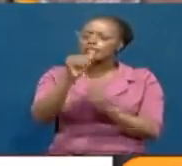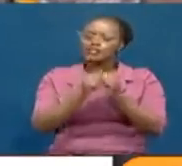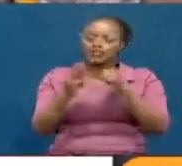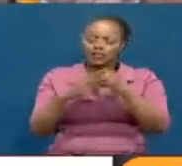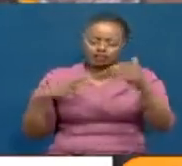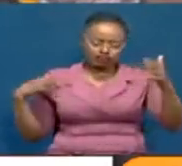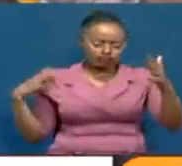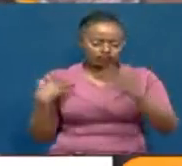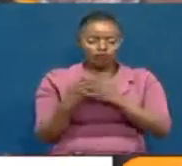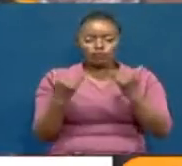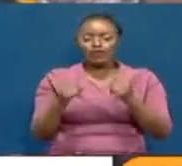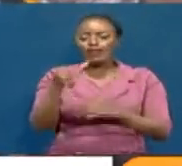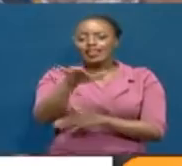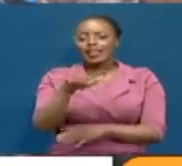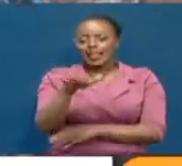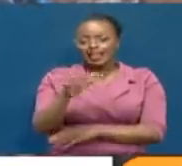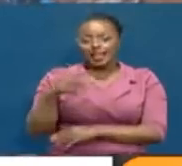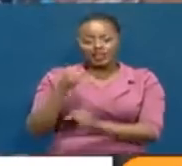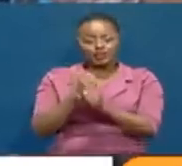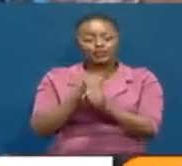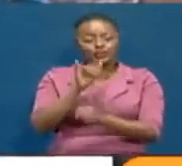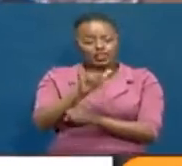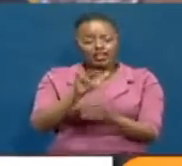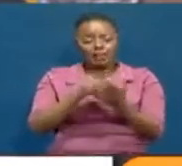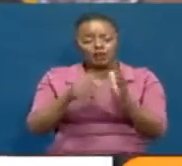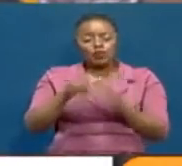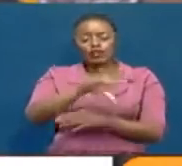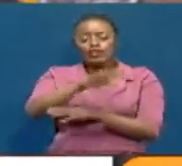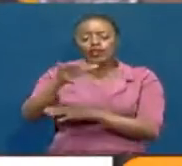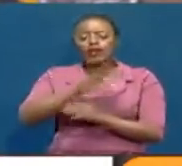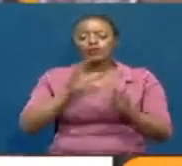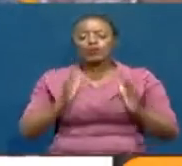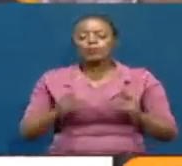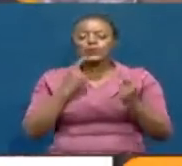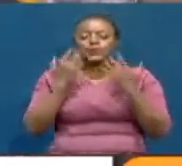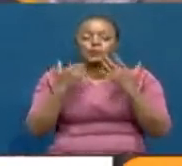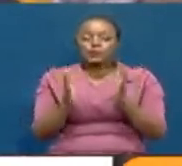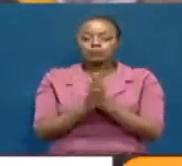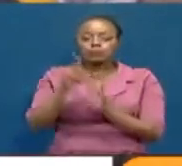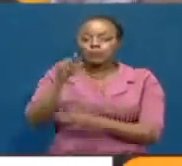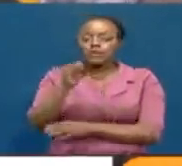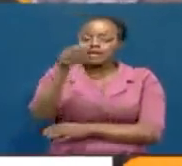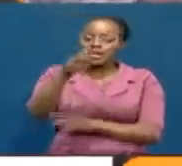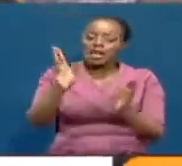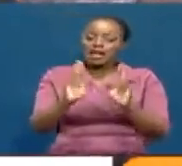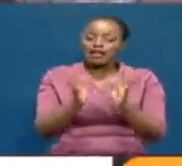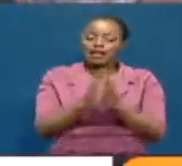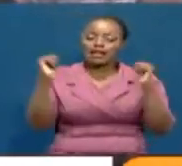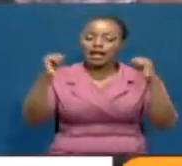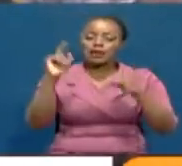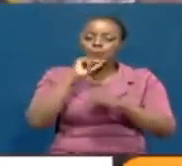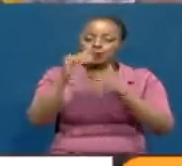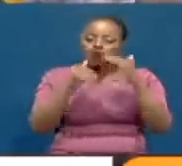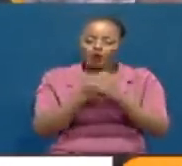mpaka sasa hivi hapa. Kila mtu alipe. Kwa hivyo County Commissioner tuliongea na yeye. Na PS ndio huyu hapa, tumekubaliana